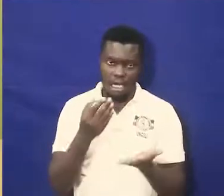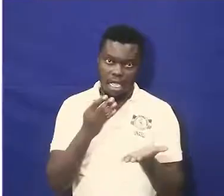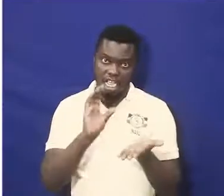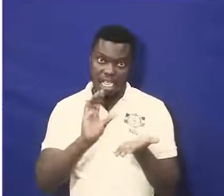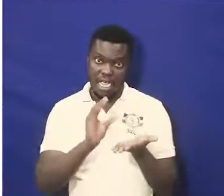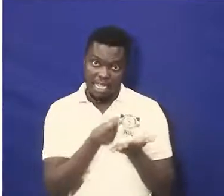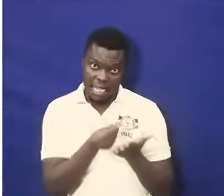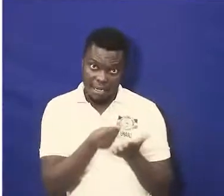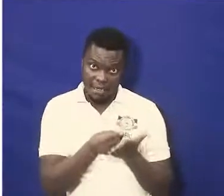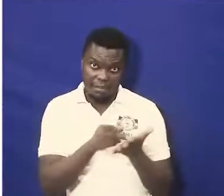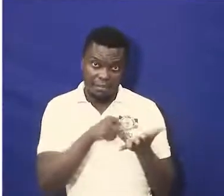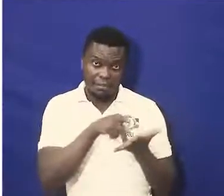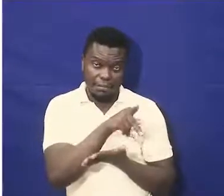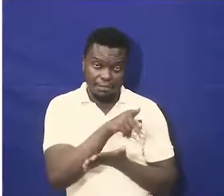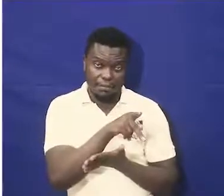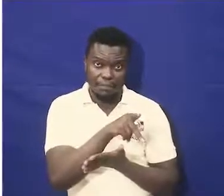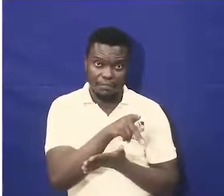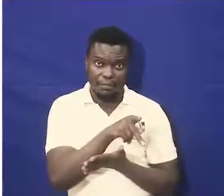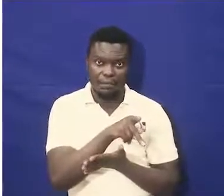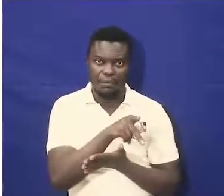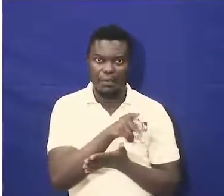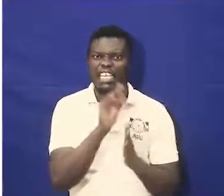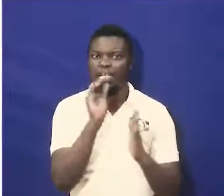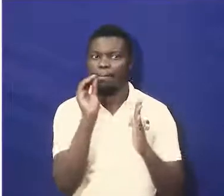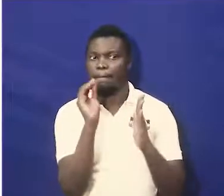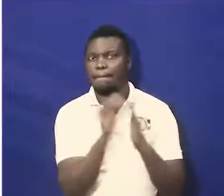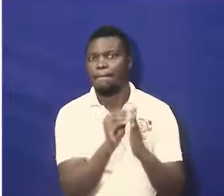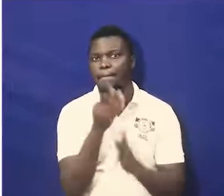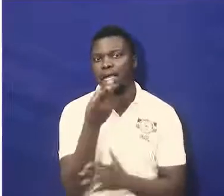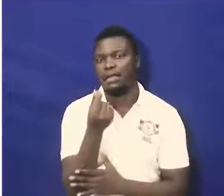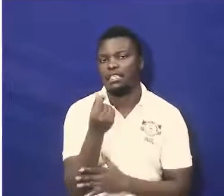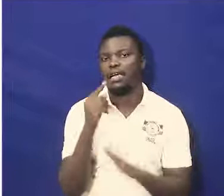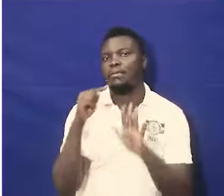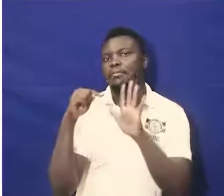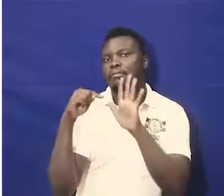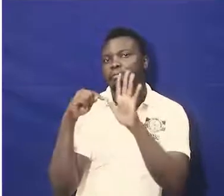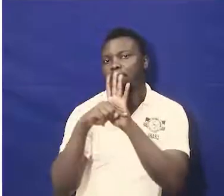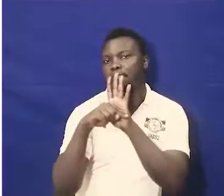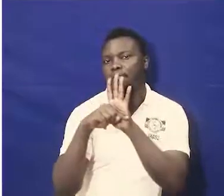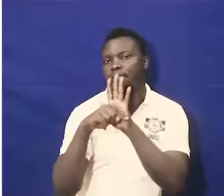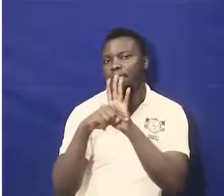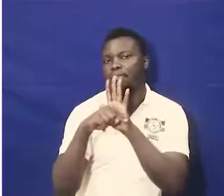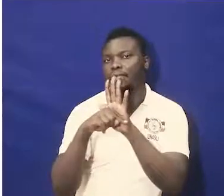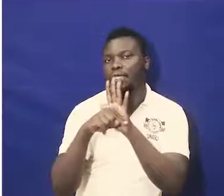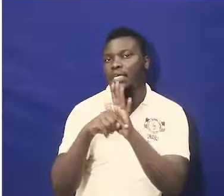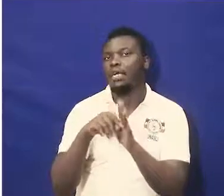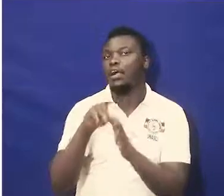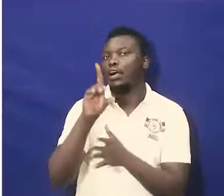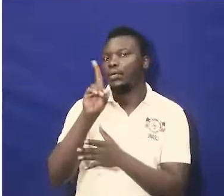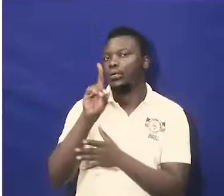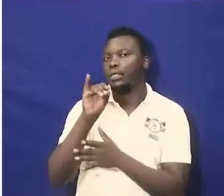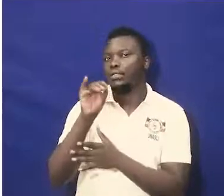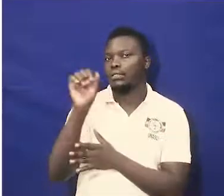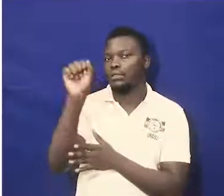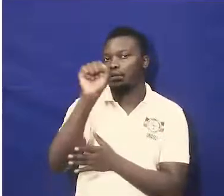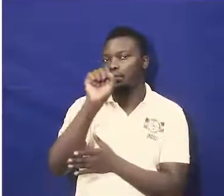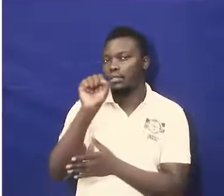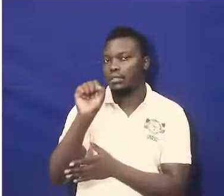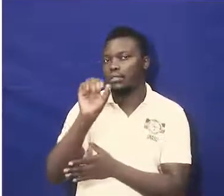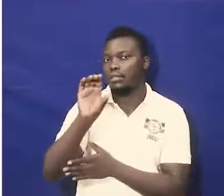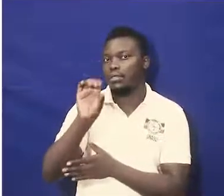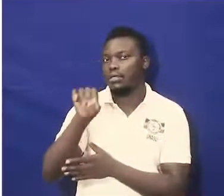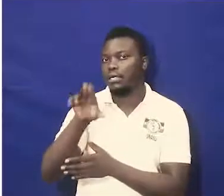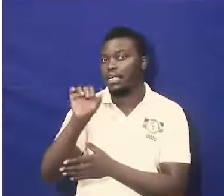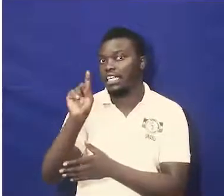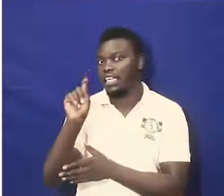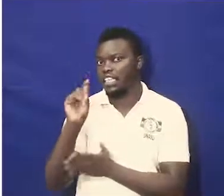payment is marked price minus discount, and that's going to